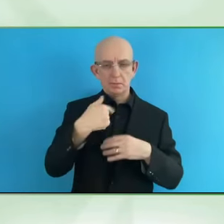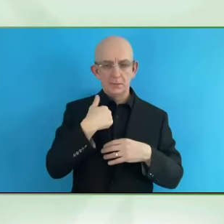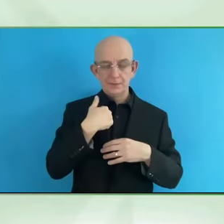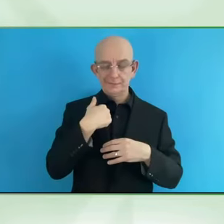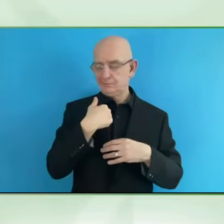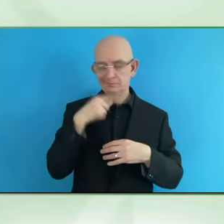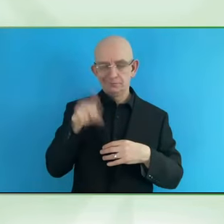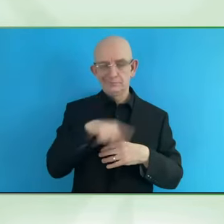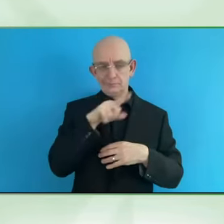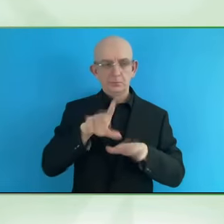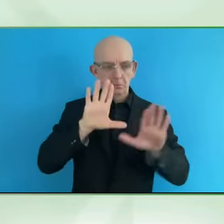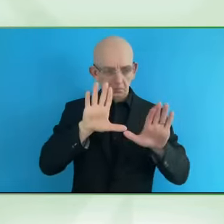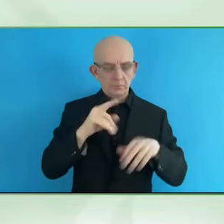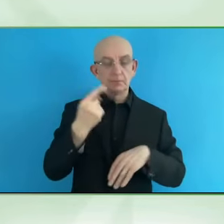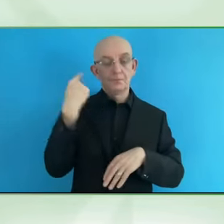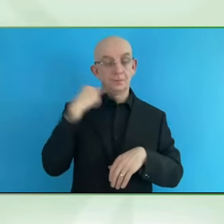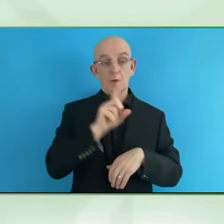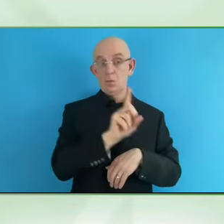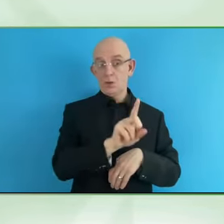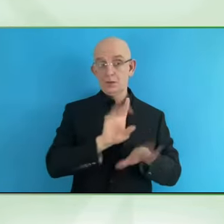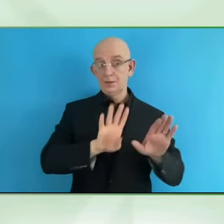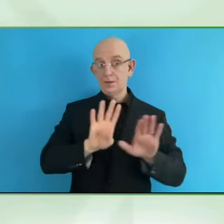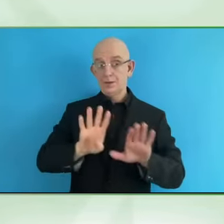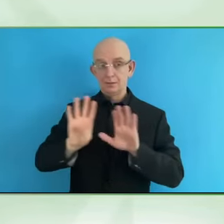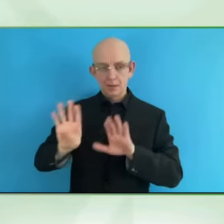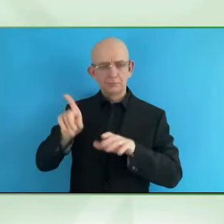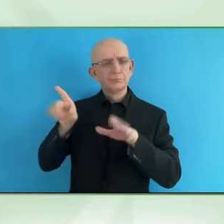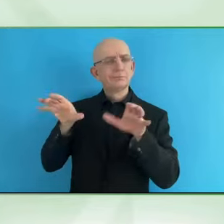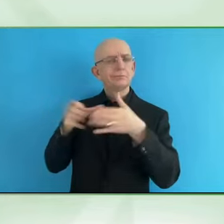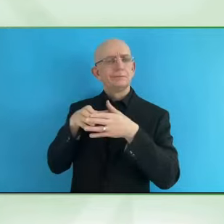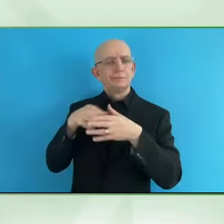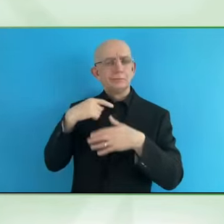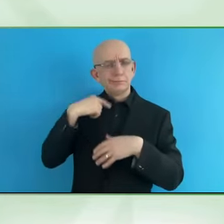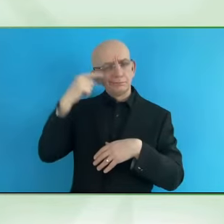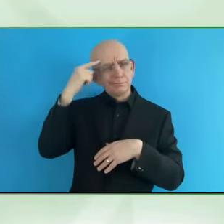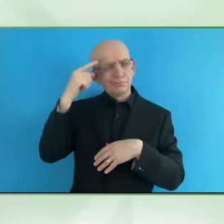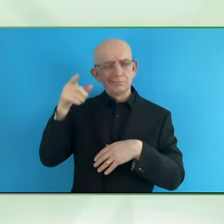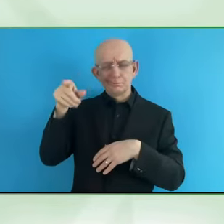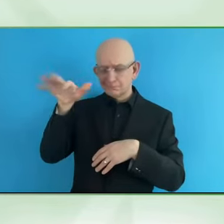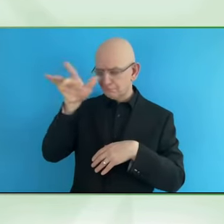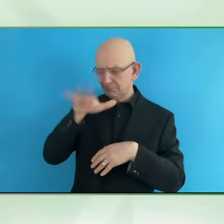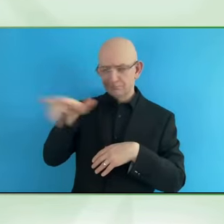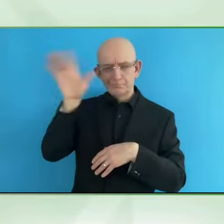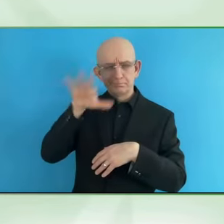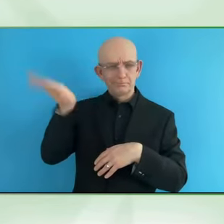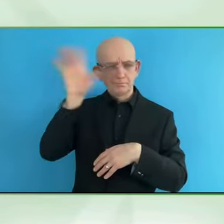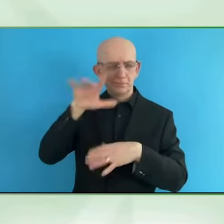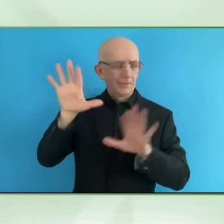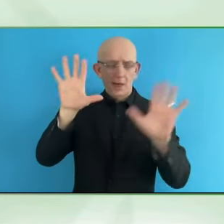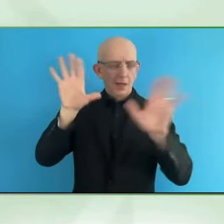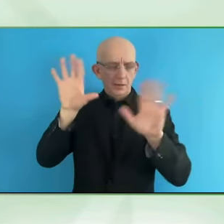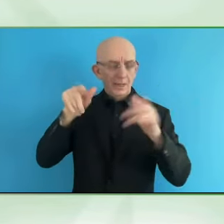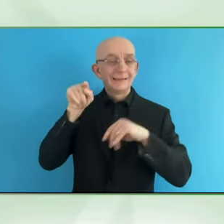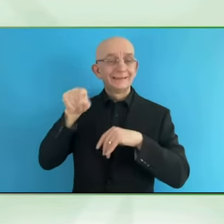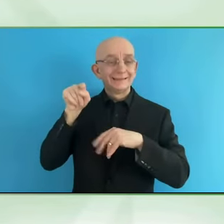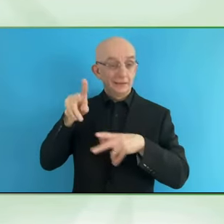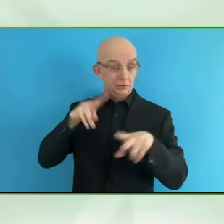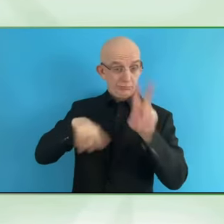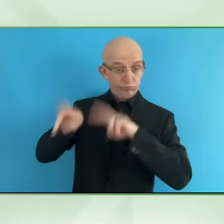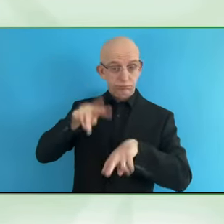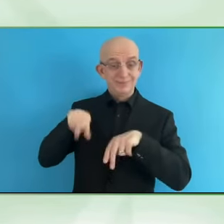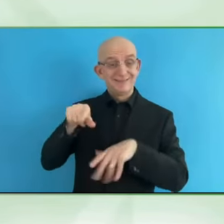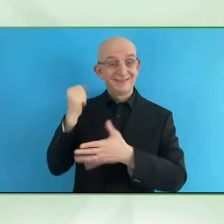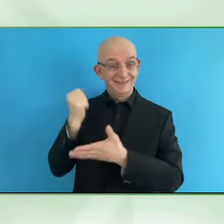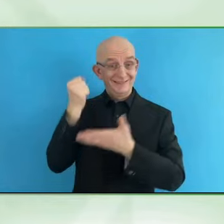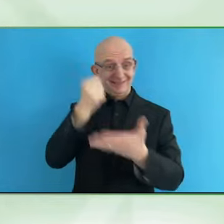led that review of funding systems and comparing where inclusive education is most